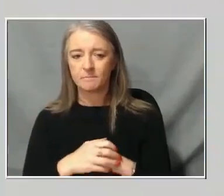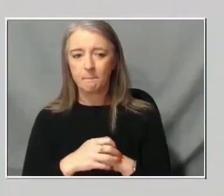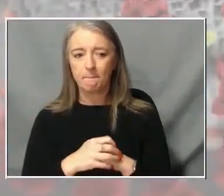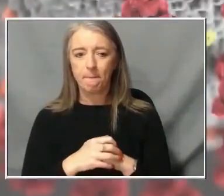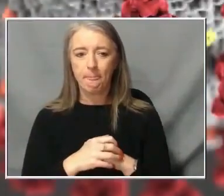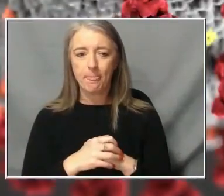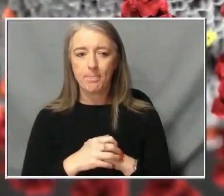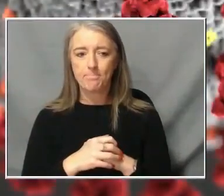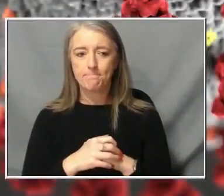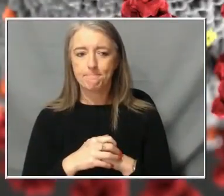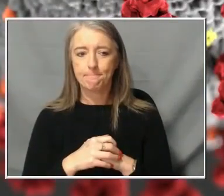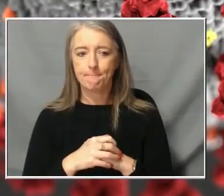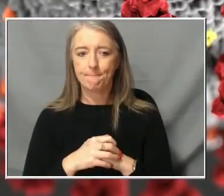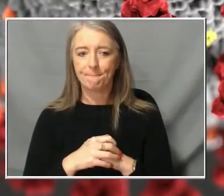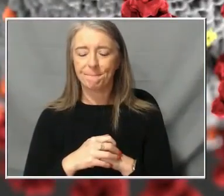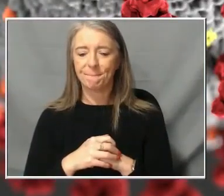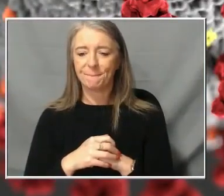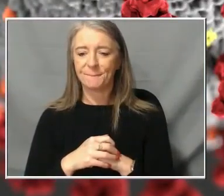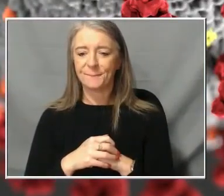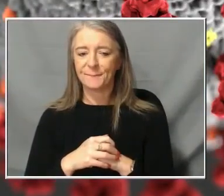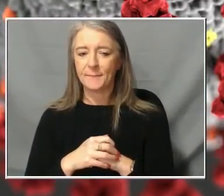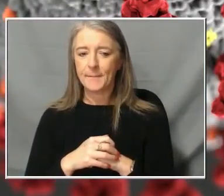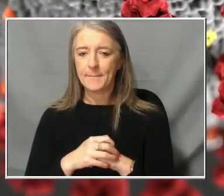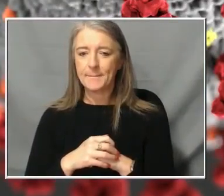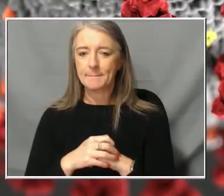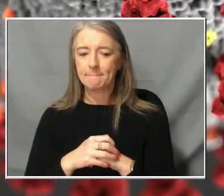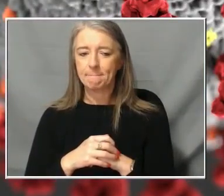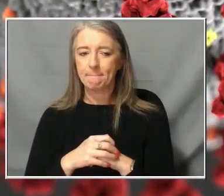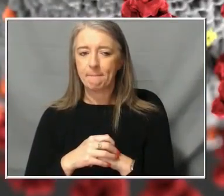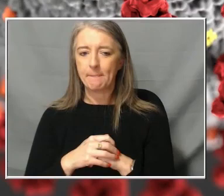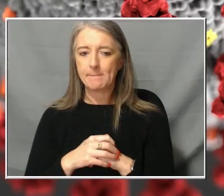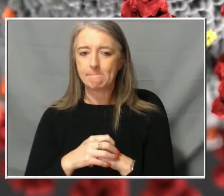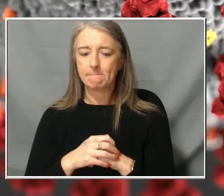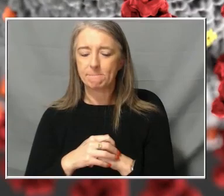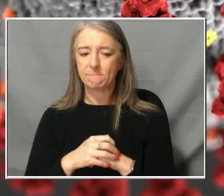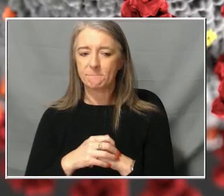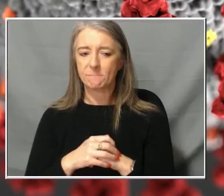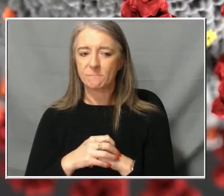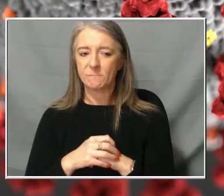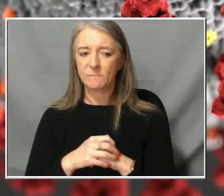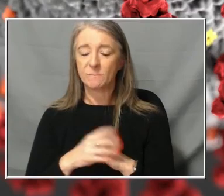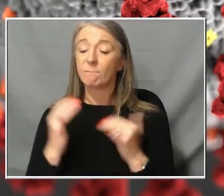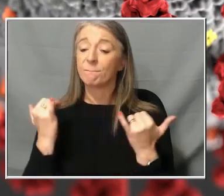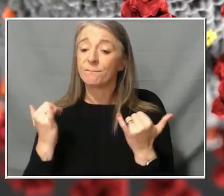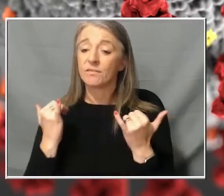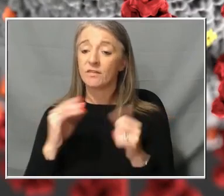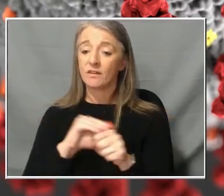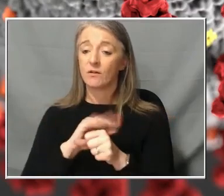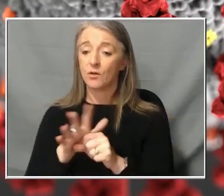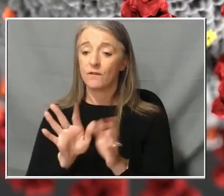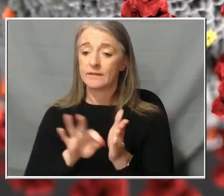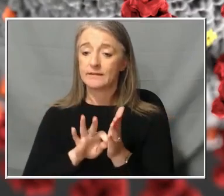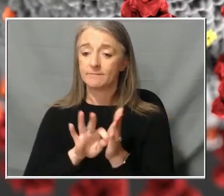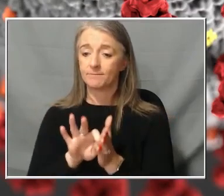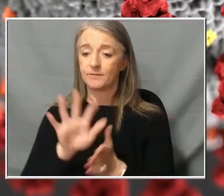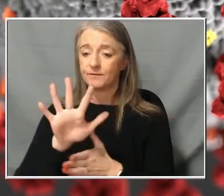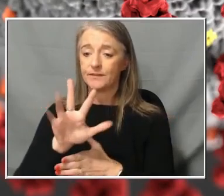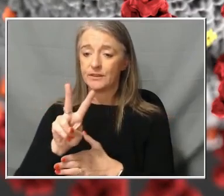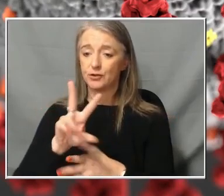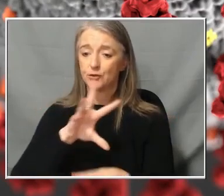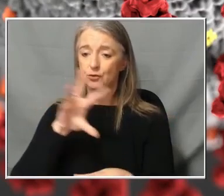need Dr. Ashcraft to answer some more questions for us. So it's very helpful. So right now in the COVID count, 52